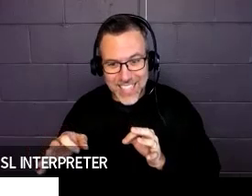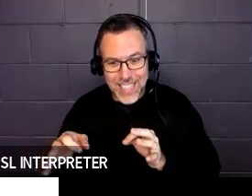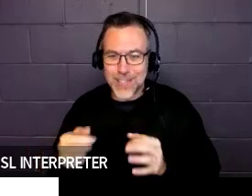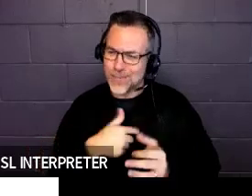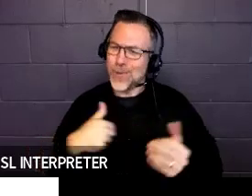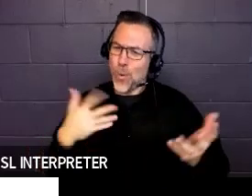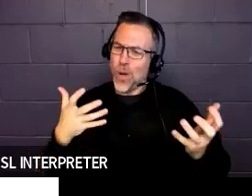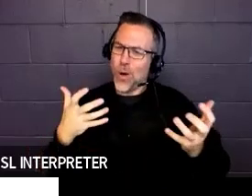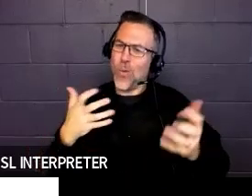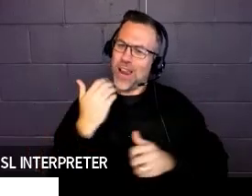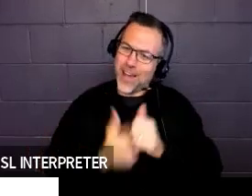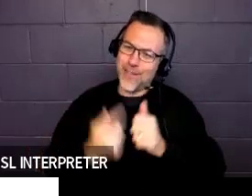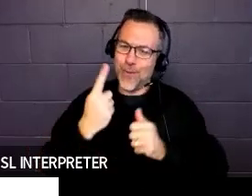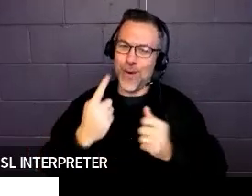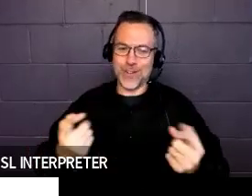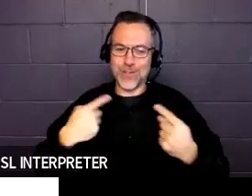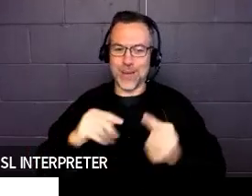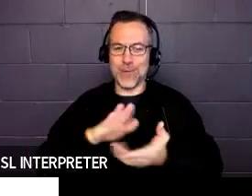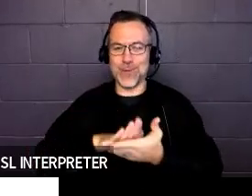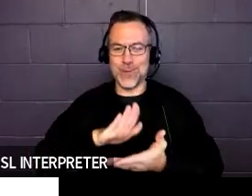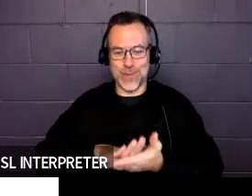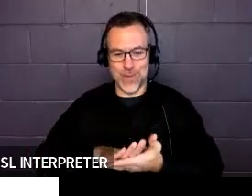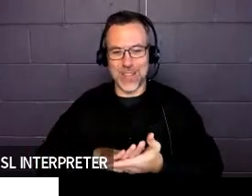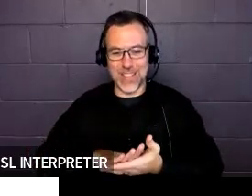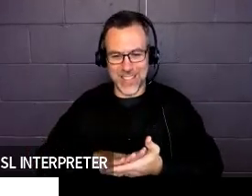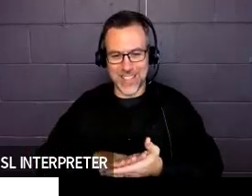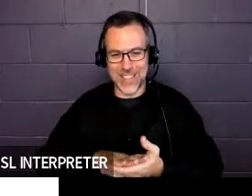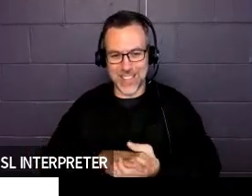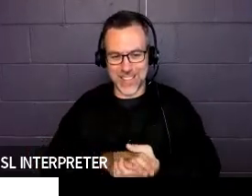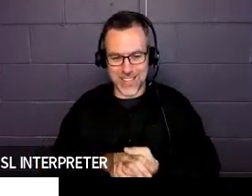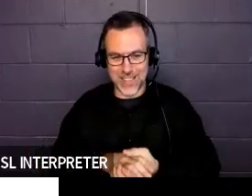And we want everyone to come to school. Yes.